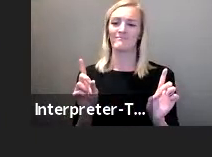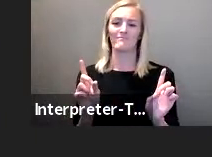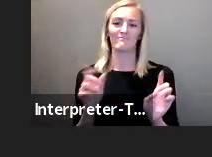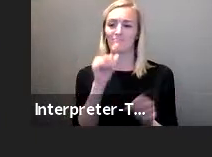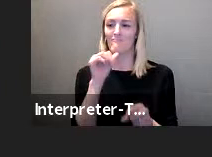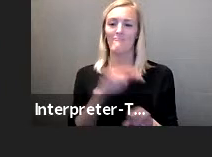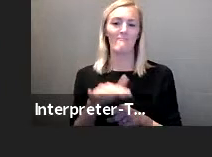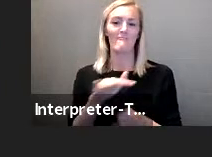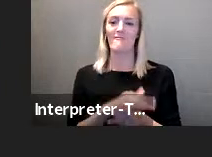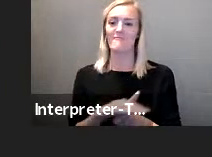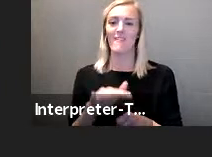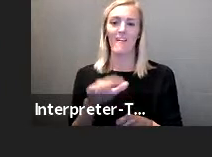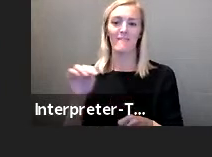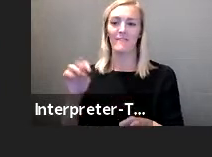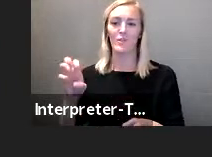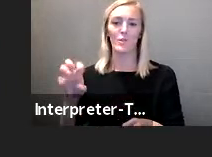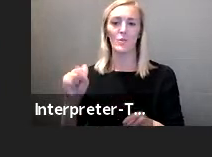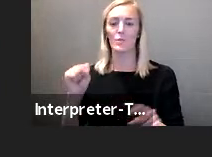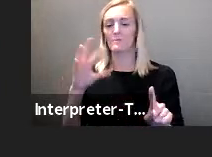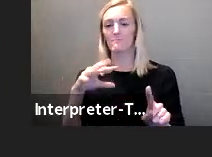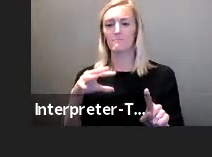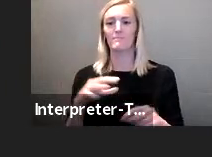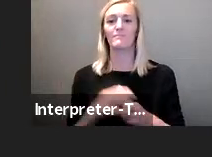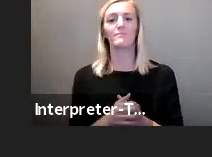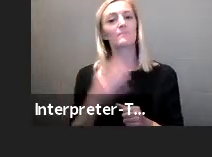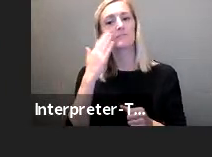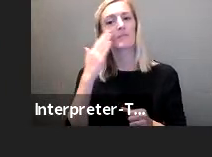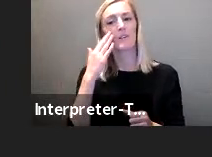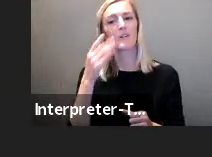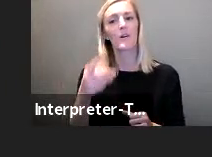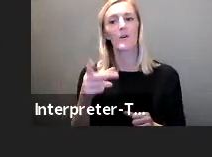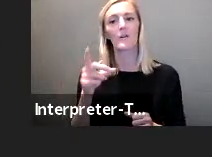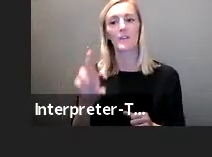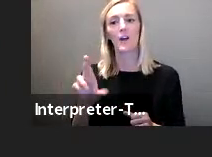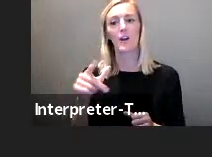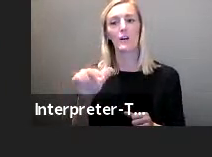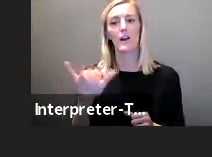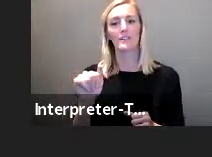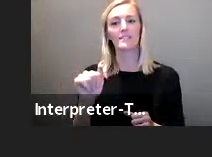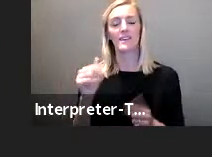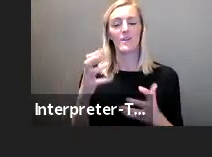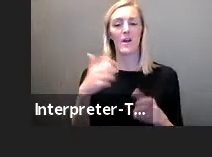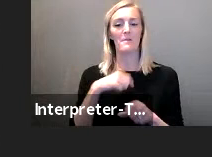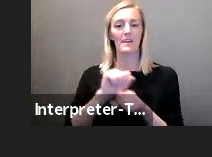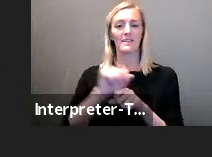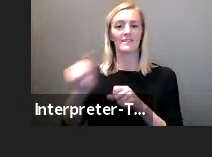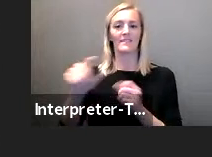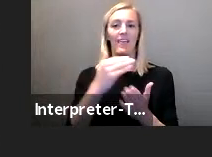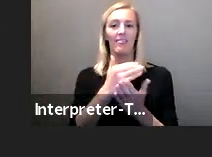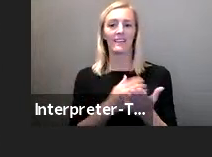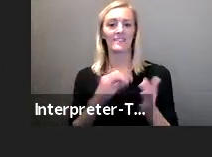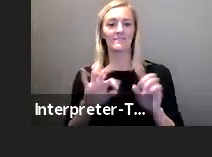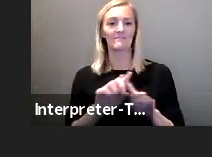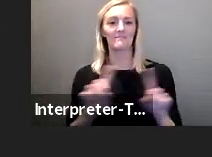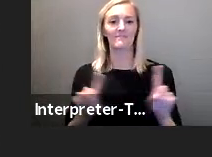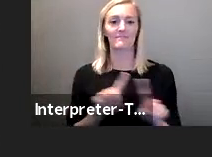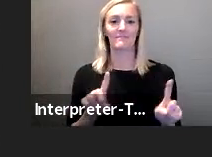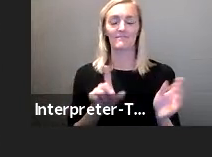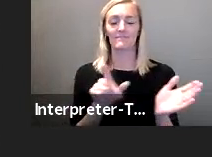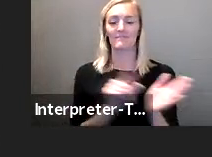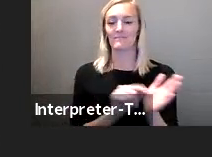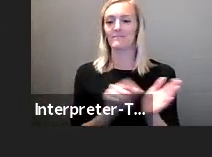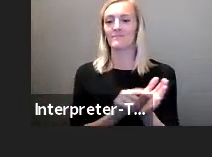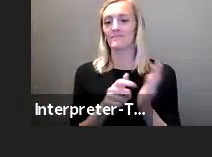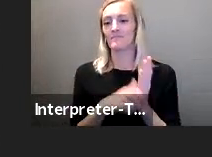know, Dr. Garcia, you're waiting on me to get you a list of all of these publications. I can see it in your face. But yeah, there are